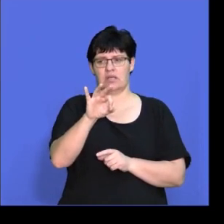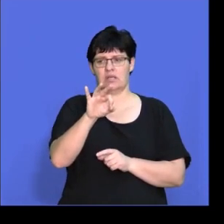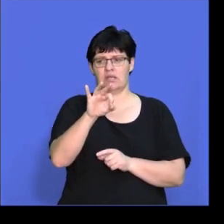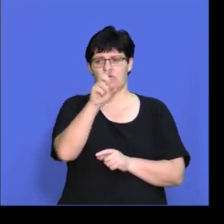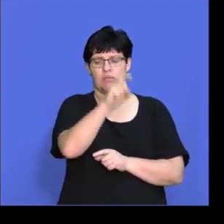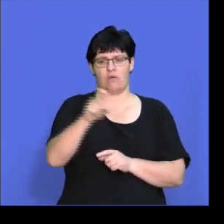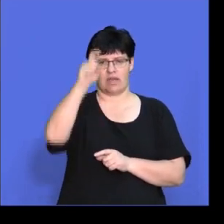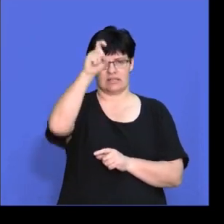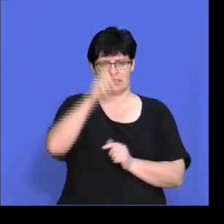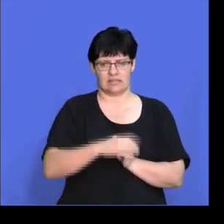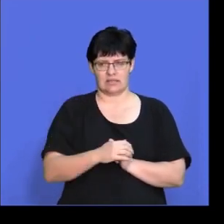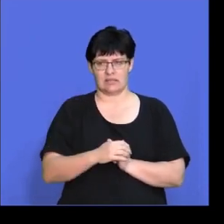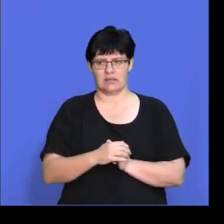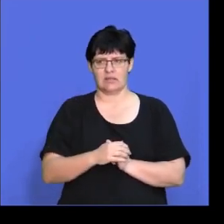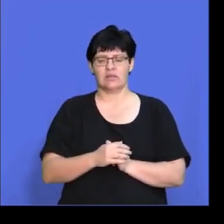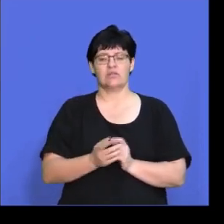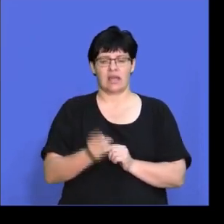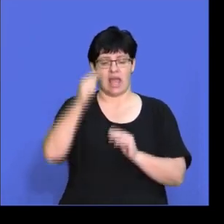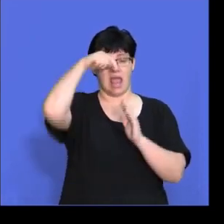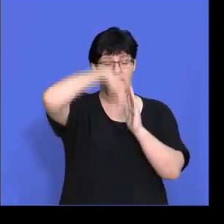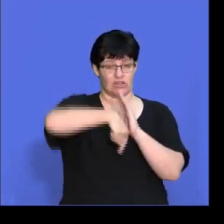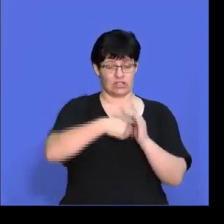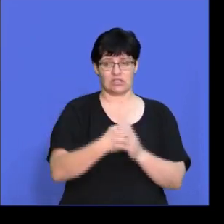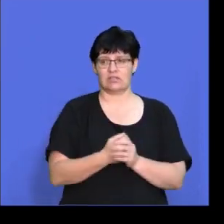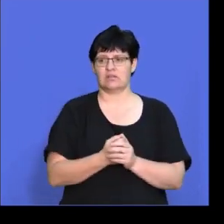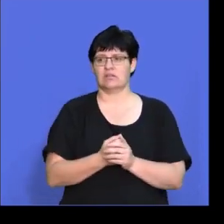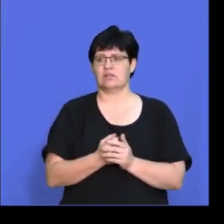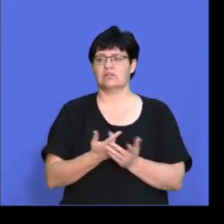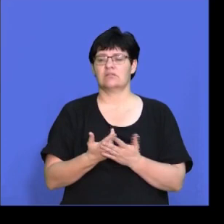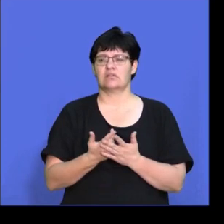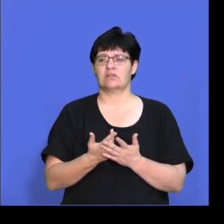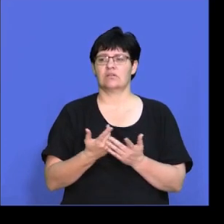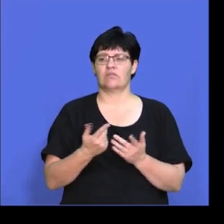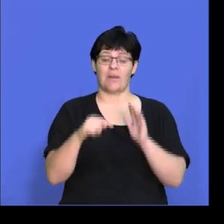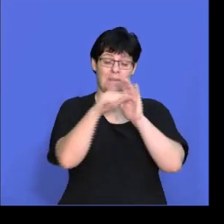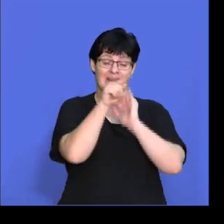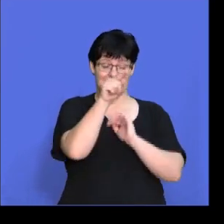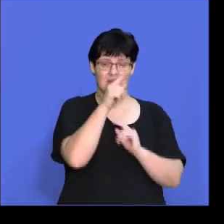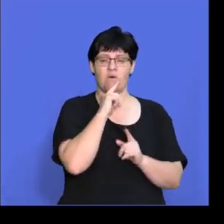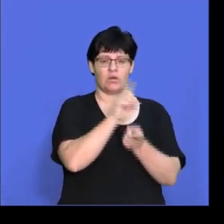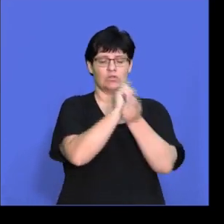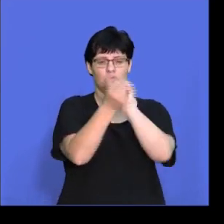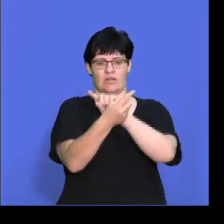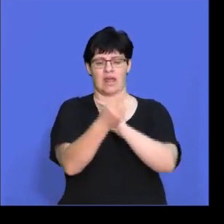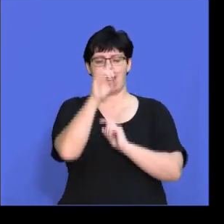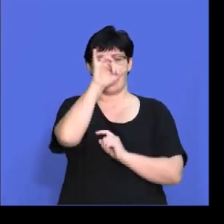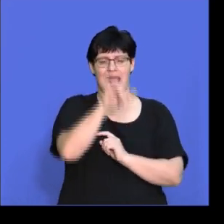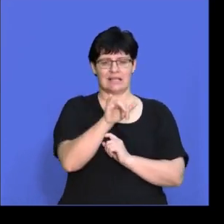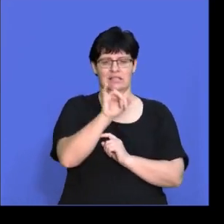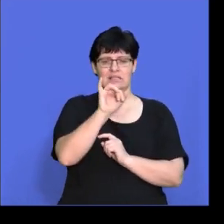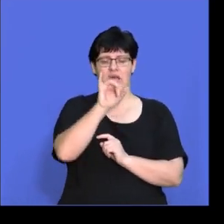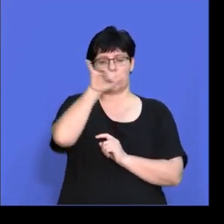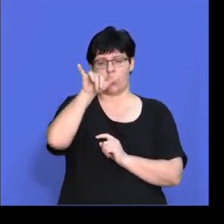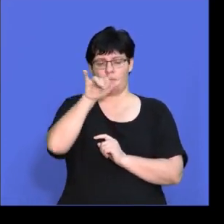of x. Okay, and when you find the inverse, if you remember, for inverses, we always swap the x and the